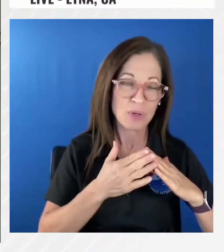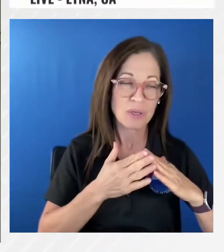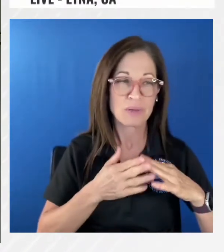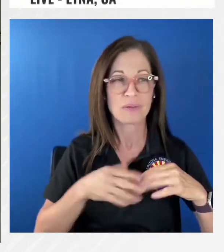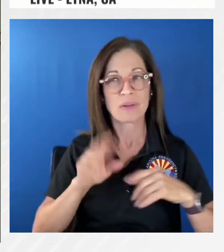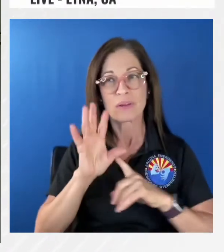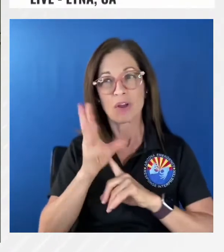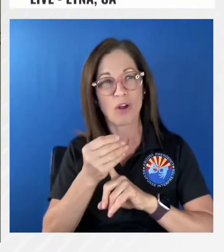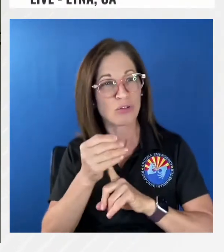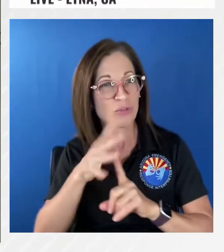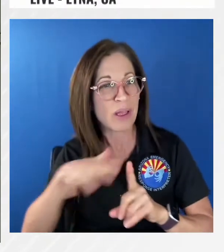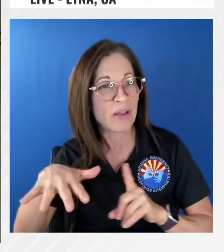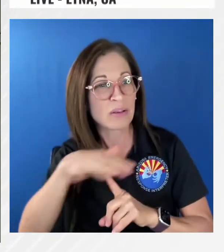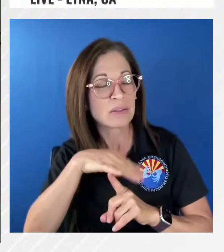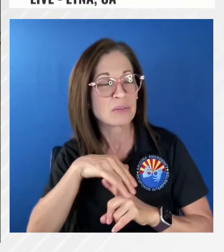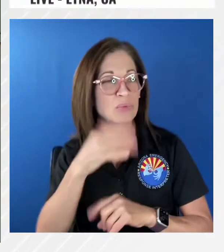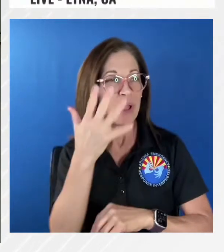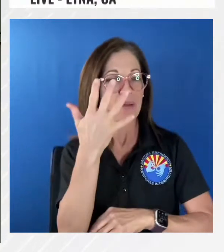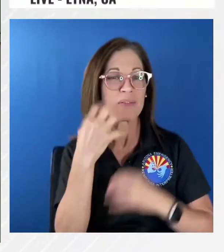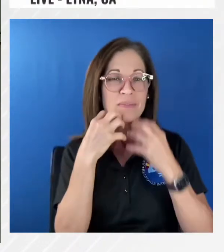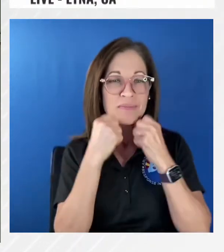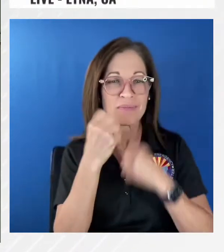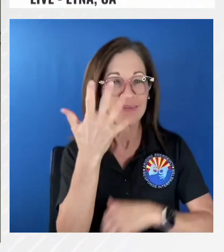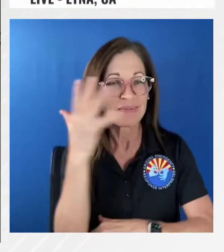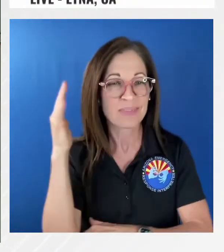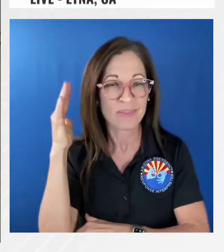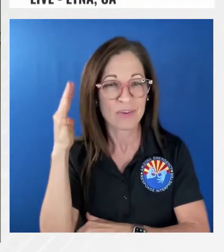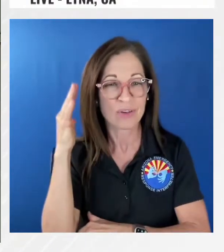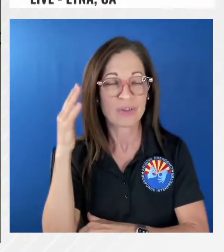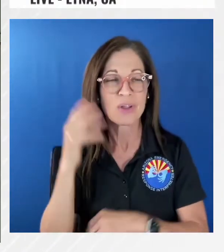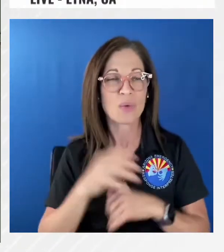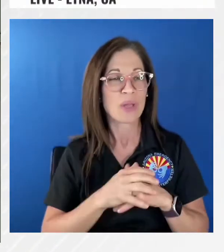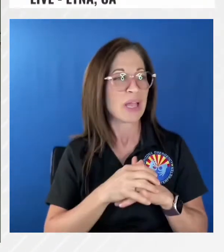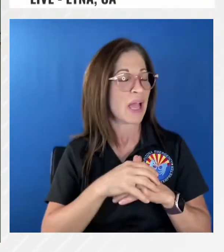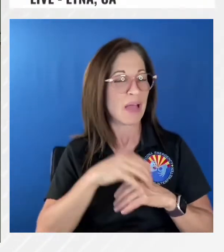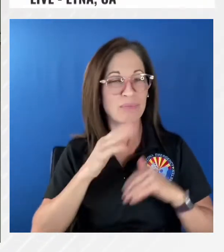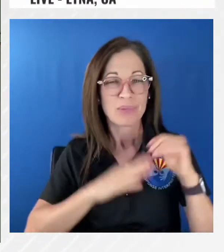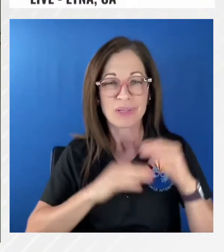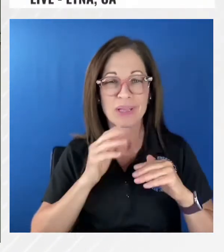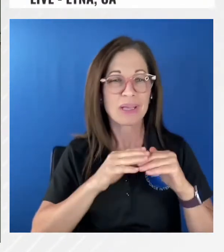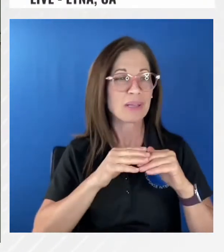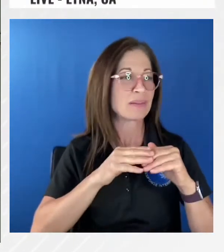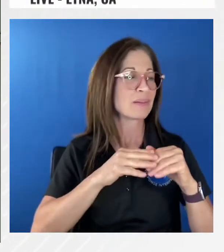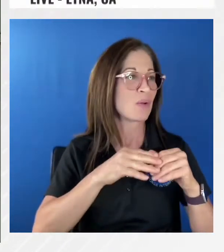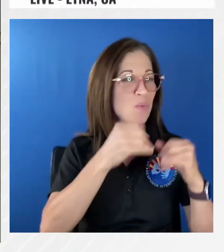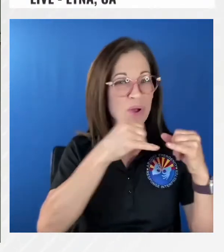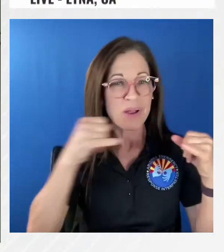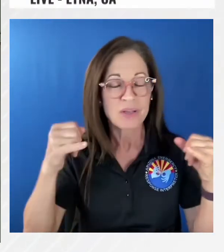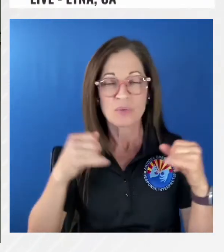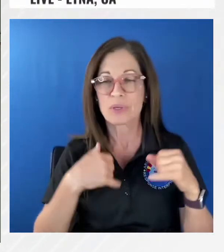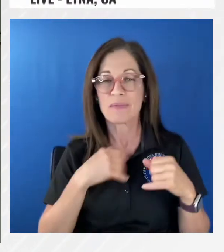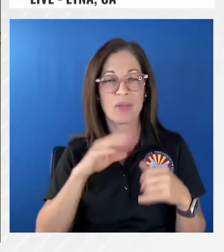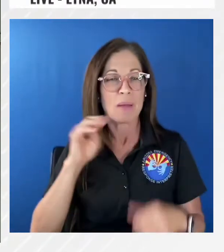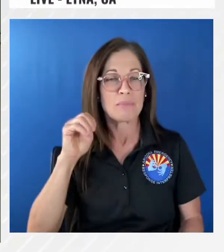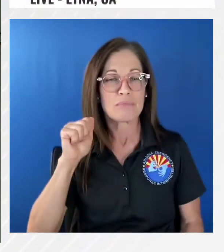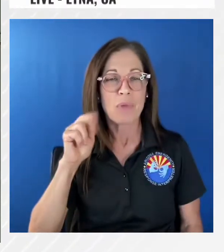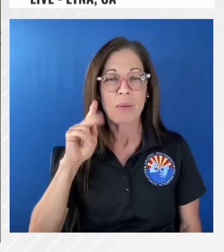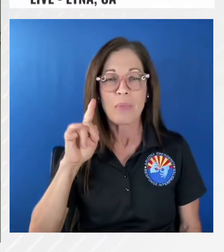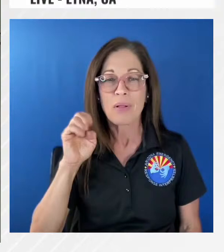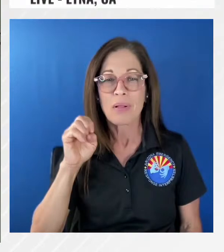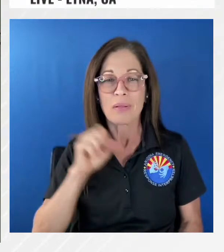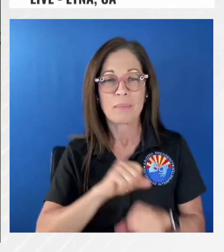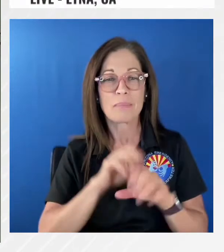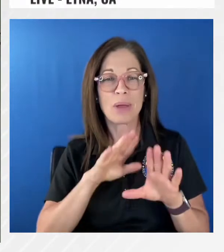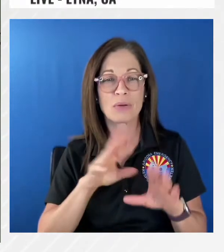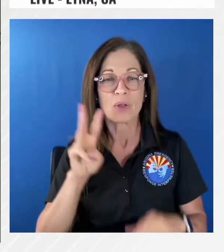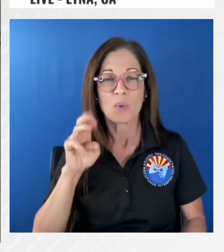we have timberlands, we have infrastructure all over, and we have the Marble Mountain Wilderness. All of those things are very important to us, and